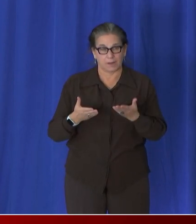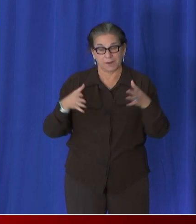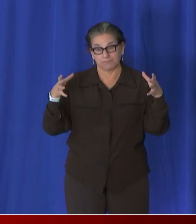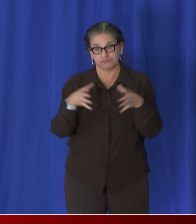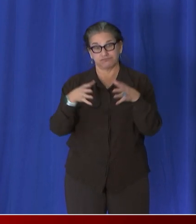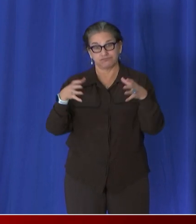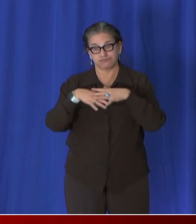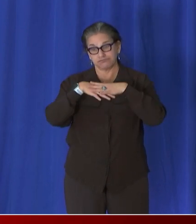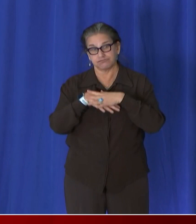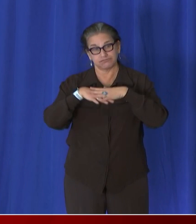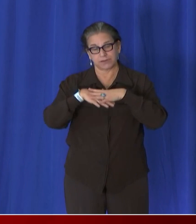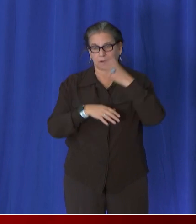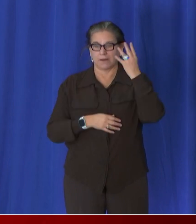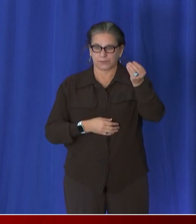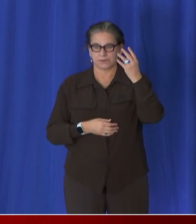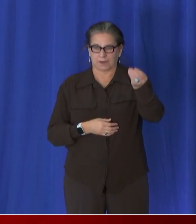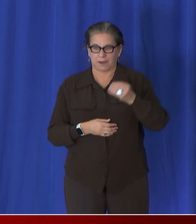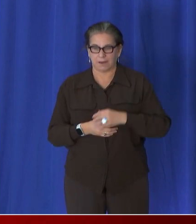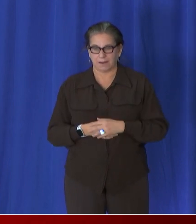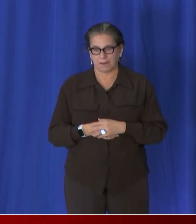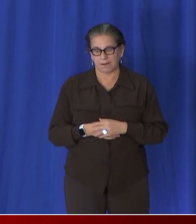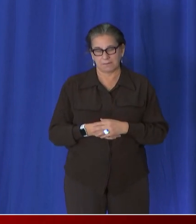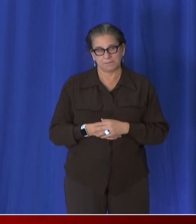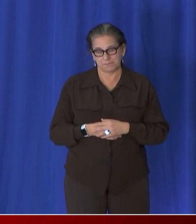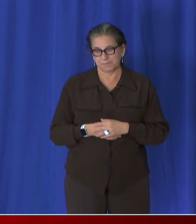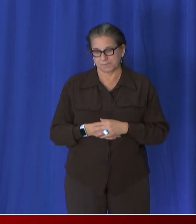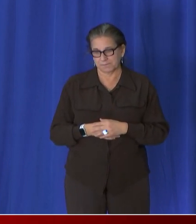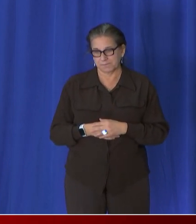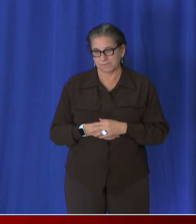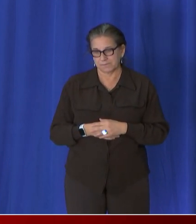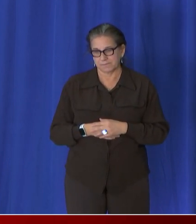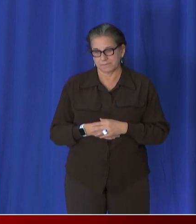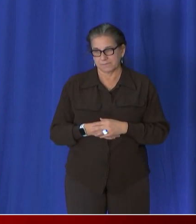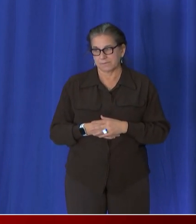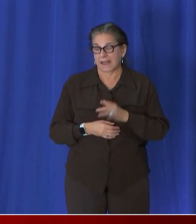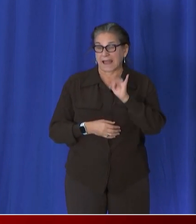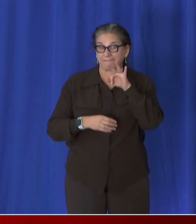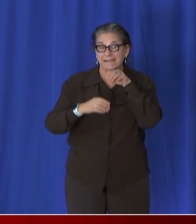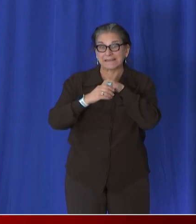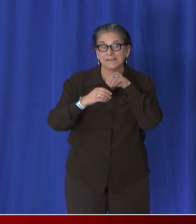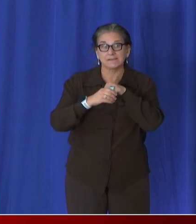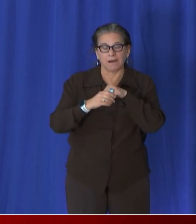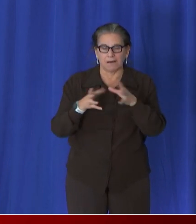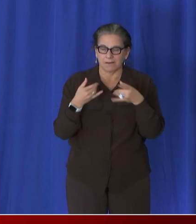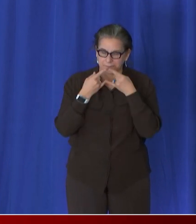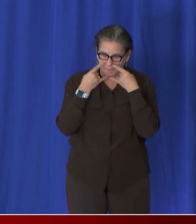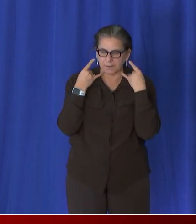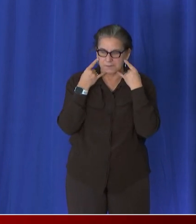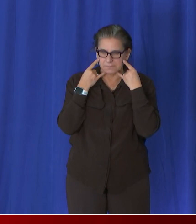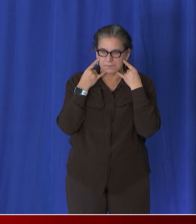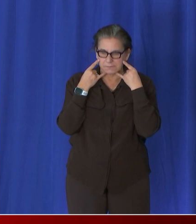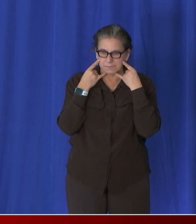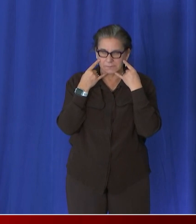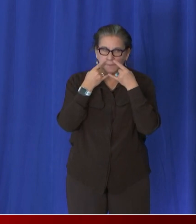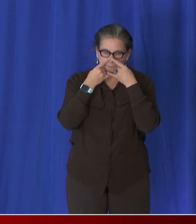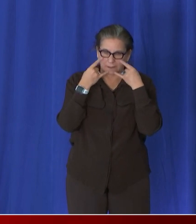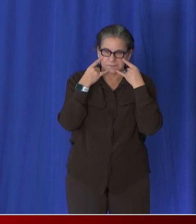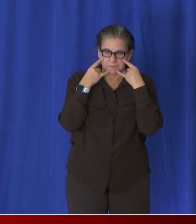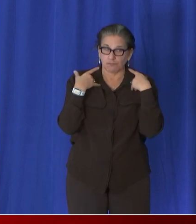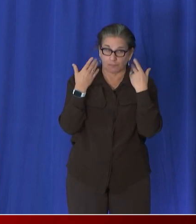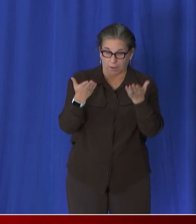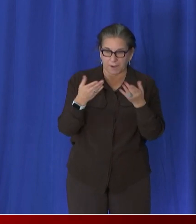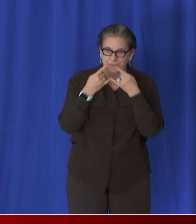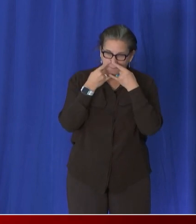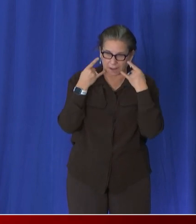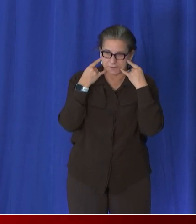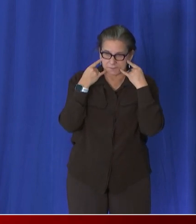mask even in private settings where you're not sure of the vaccination status of